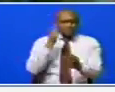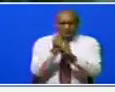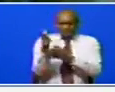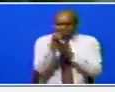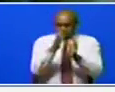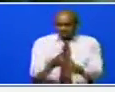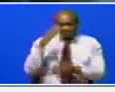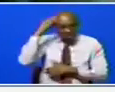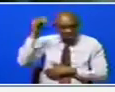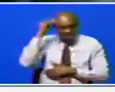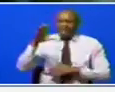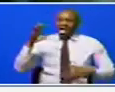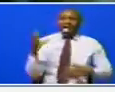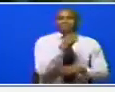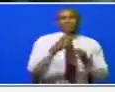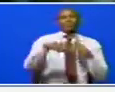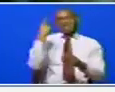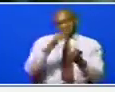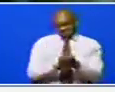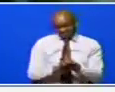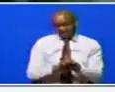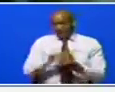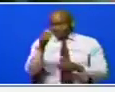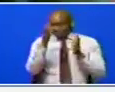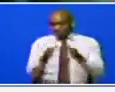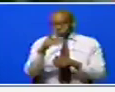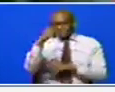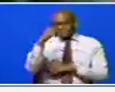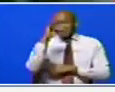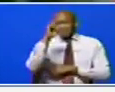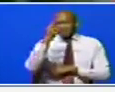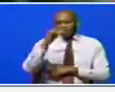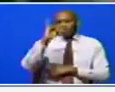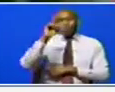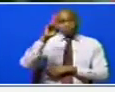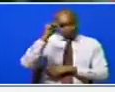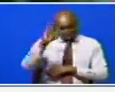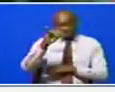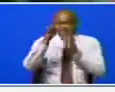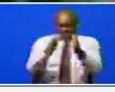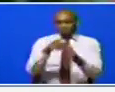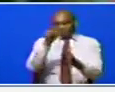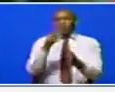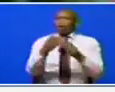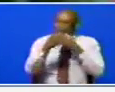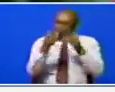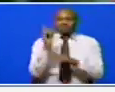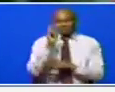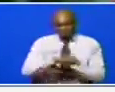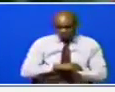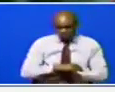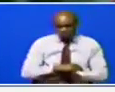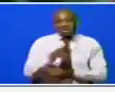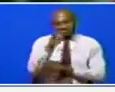journalist, snatching it away. And in Kisauni, Ali Mbogo of Wiper is closer, really, to be getting the final crown. And those